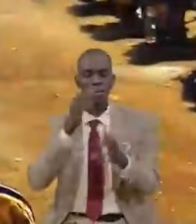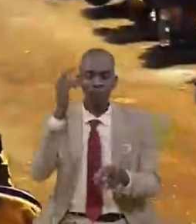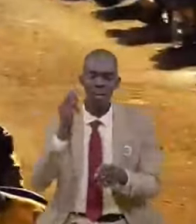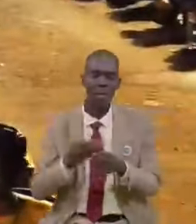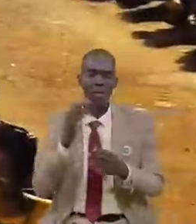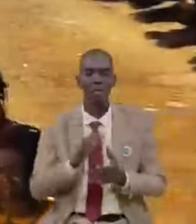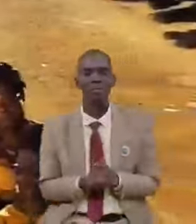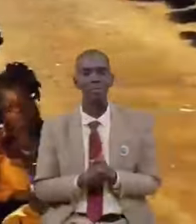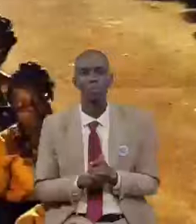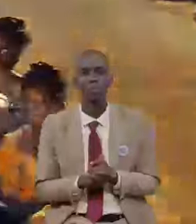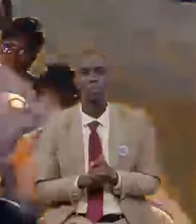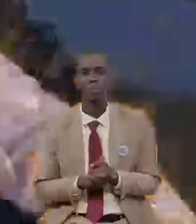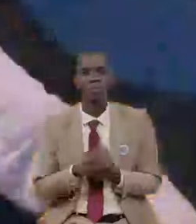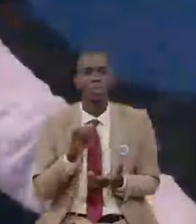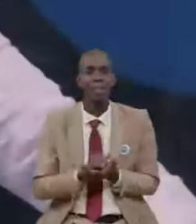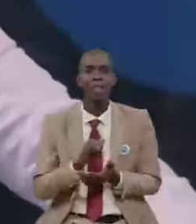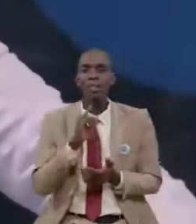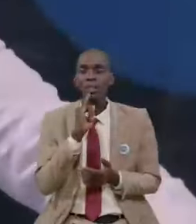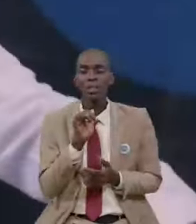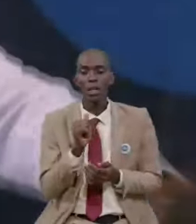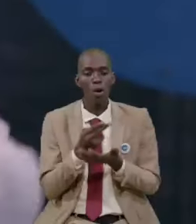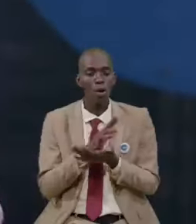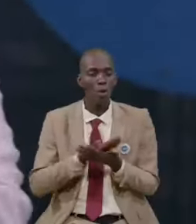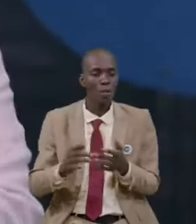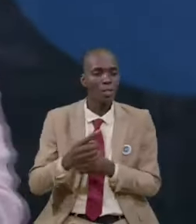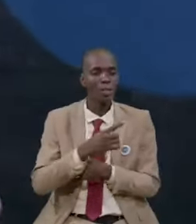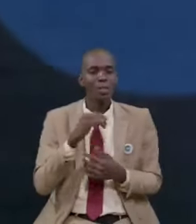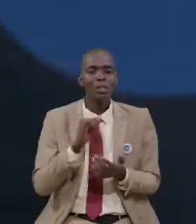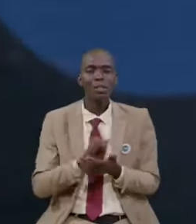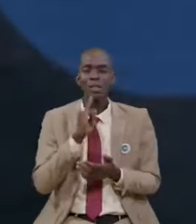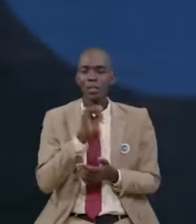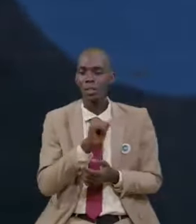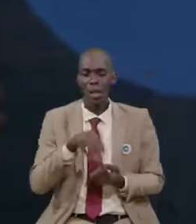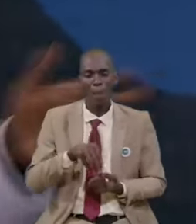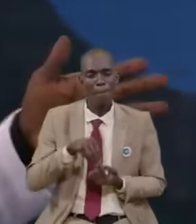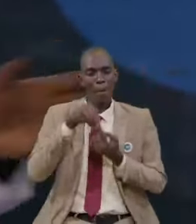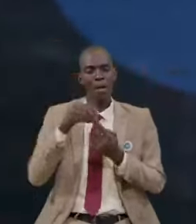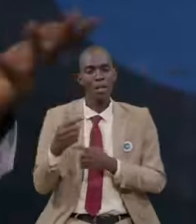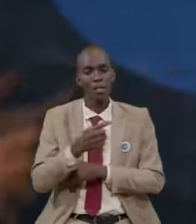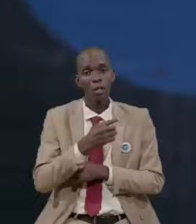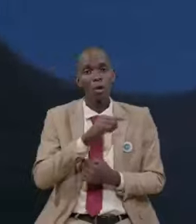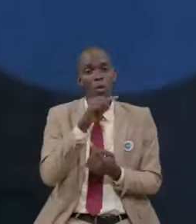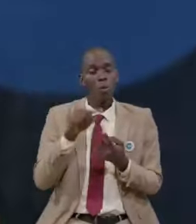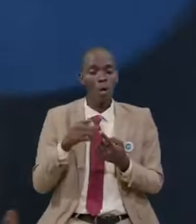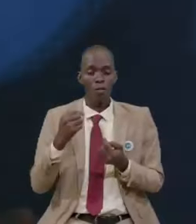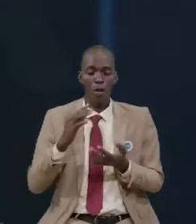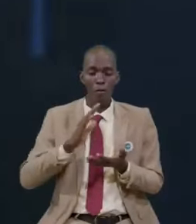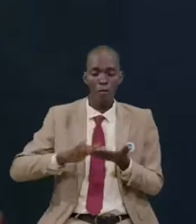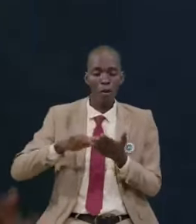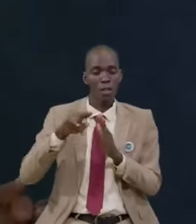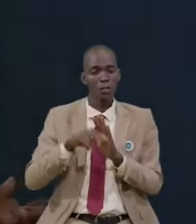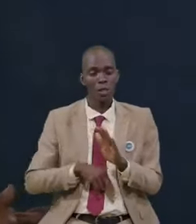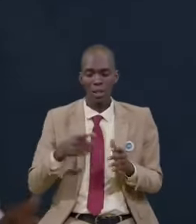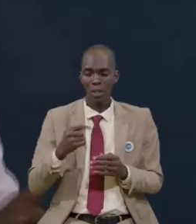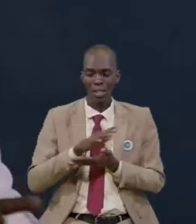holy day. That's a sacred day. That's a special day when the forgiveness and the cleansing and the freedom from the